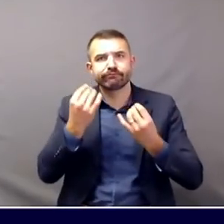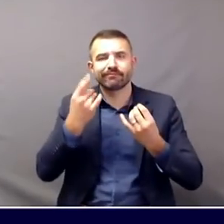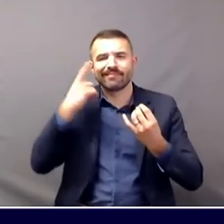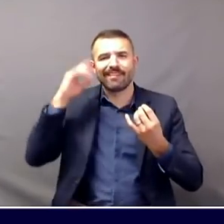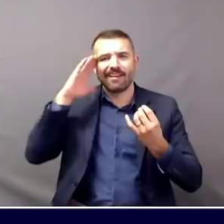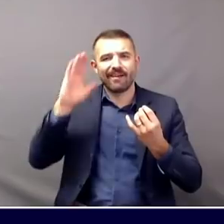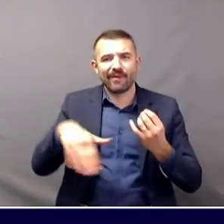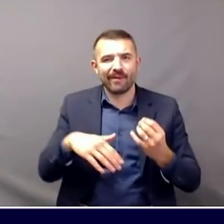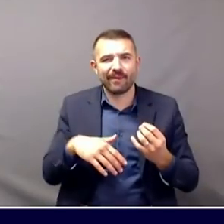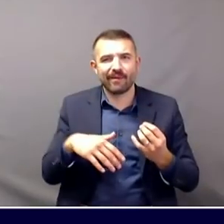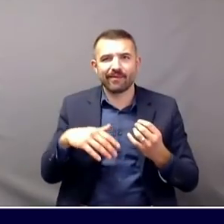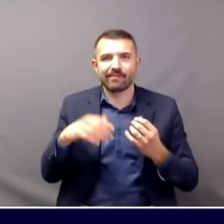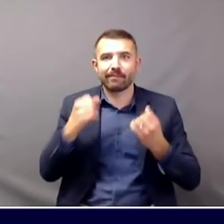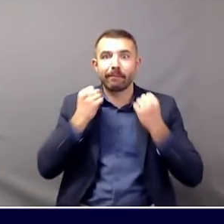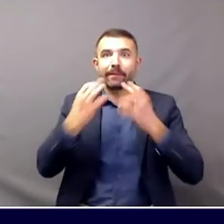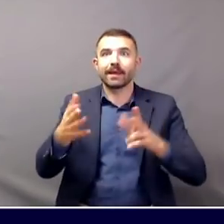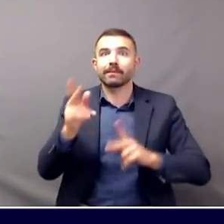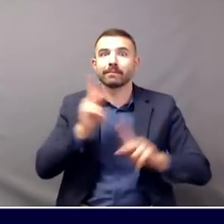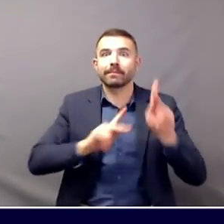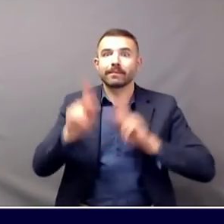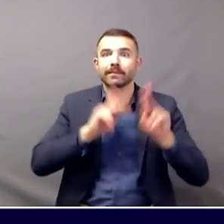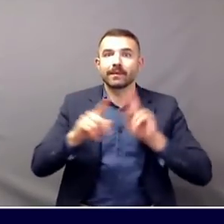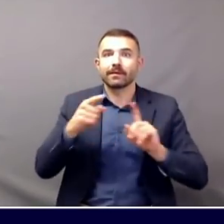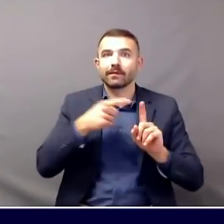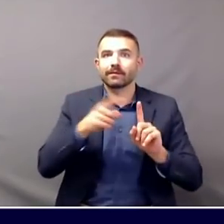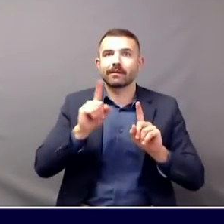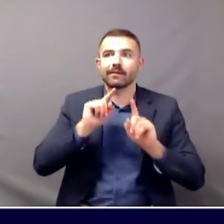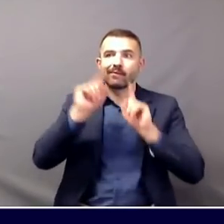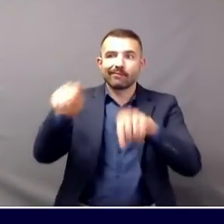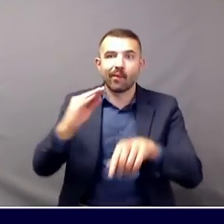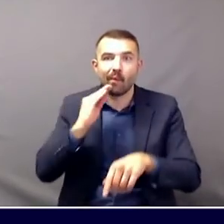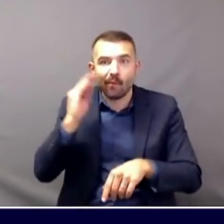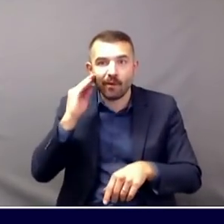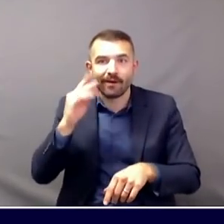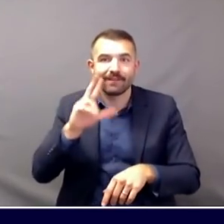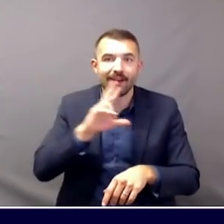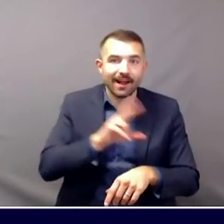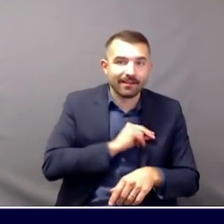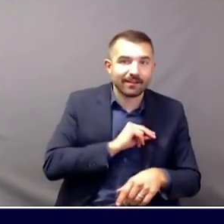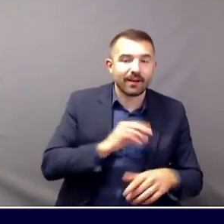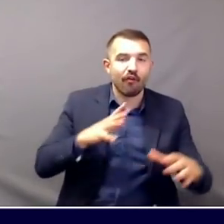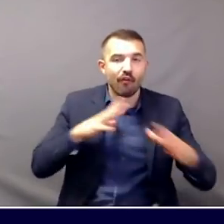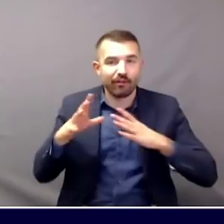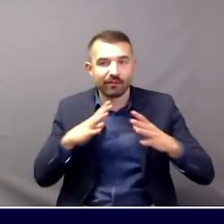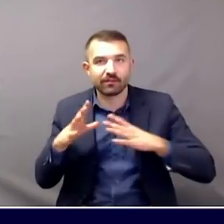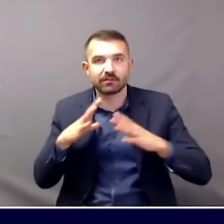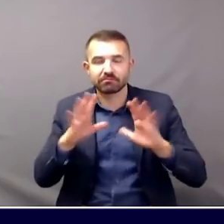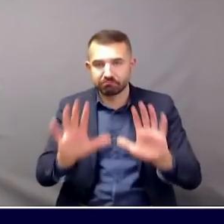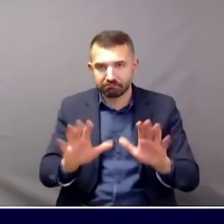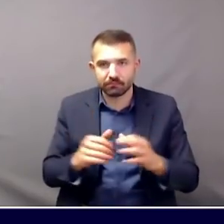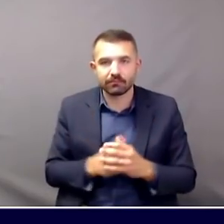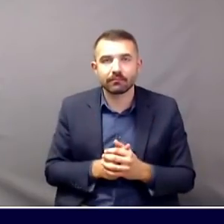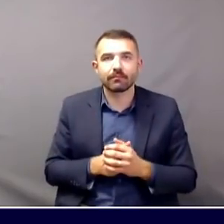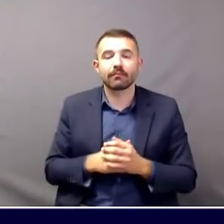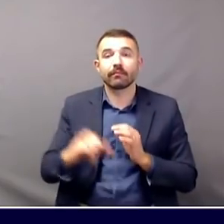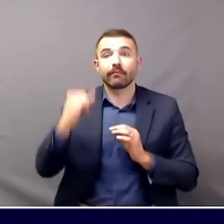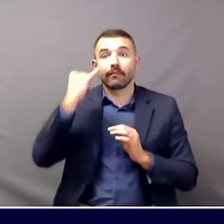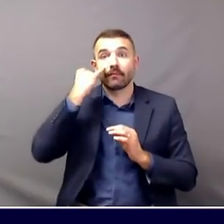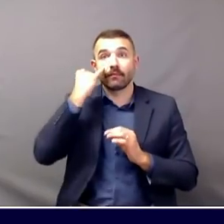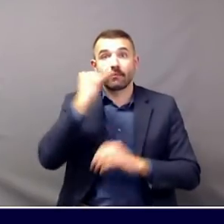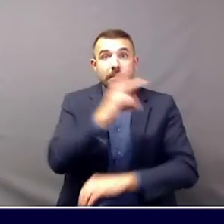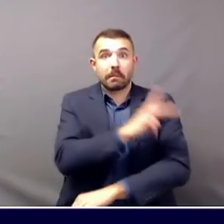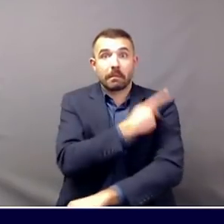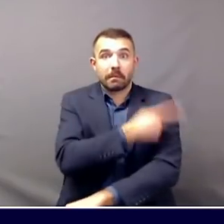home, certainly students and things like that, people who are recovered patients and their ability